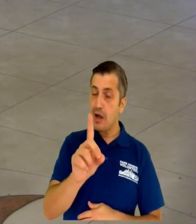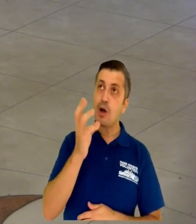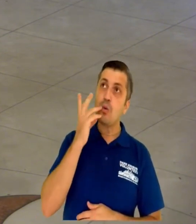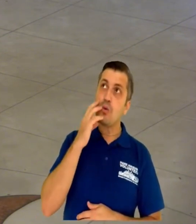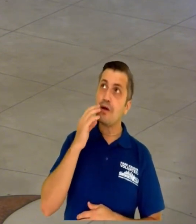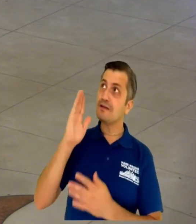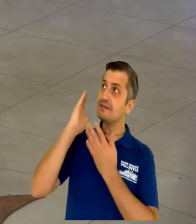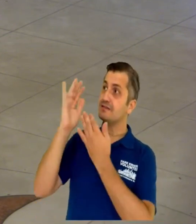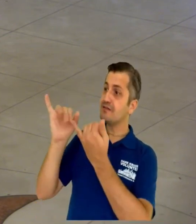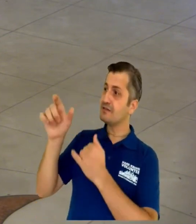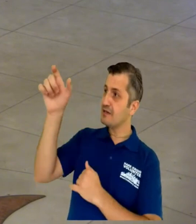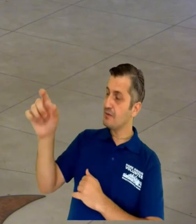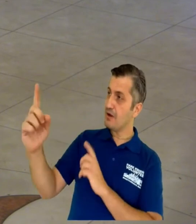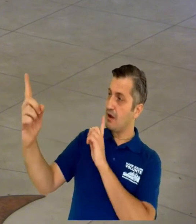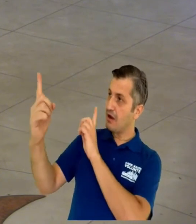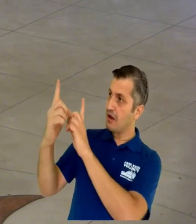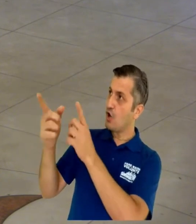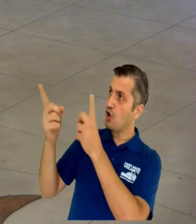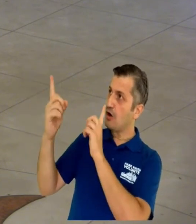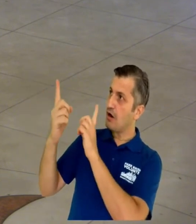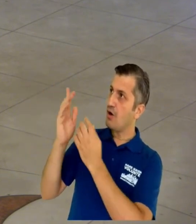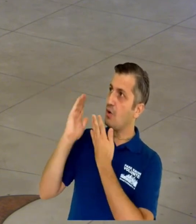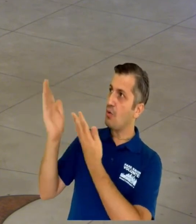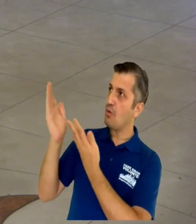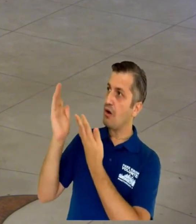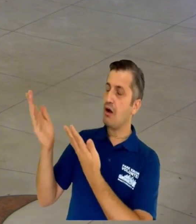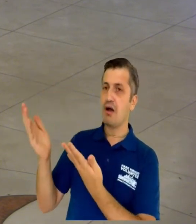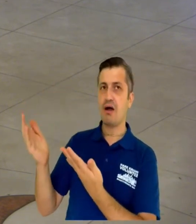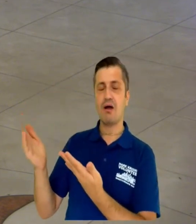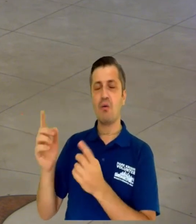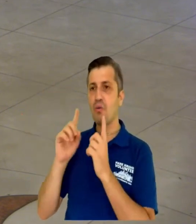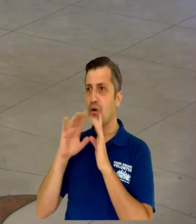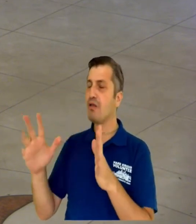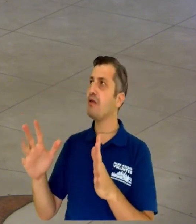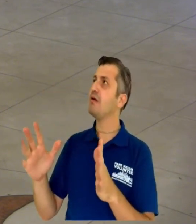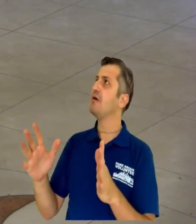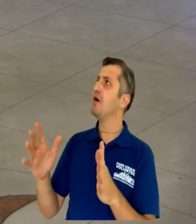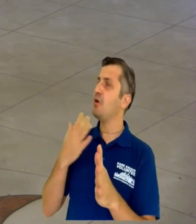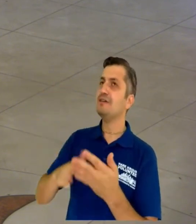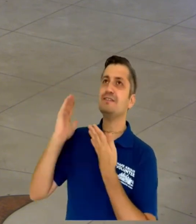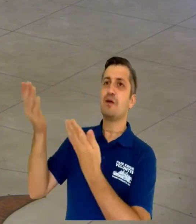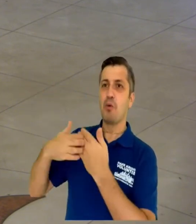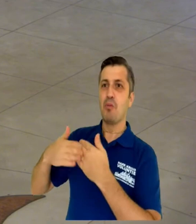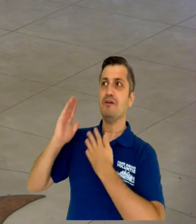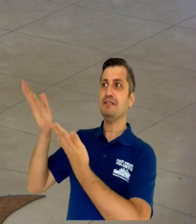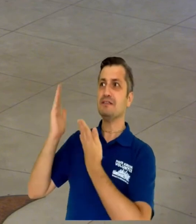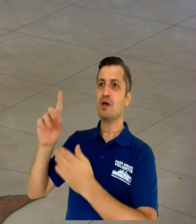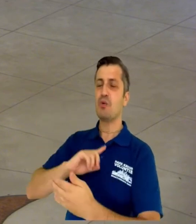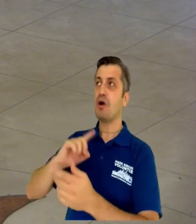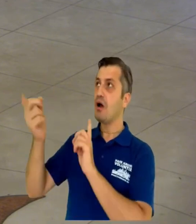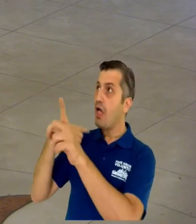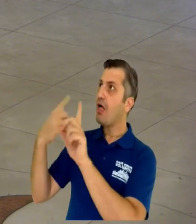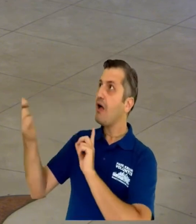him. It's not that Krishna is selfish, but that's his reciprocation. The more we serve Krishna,